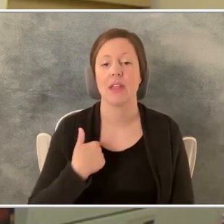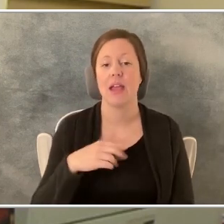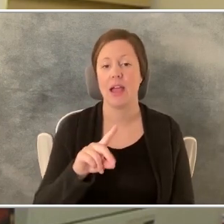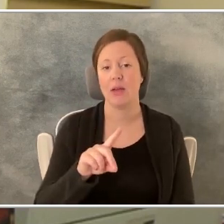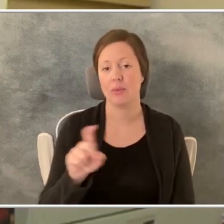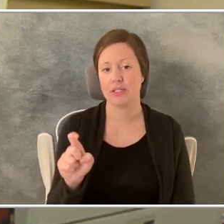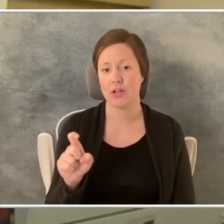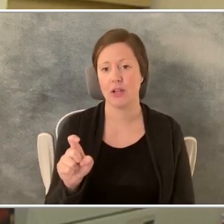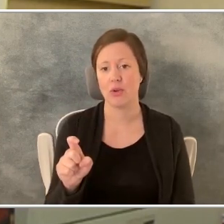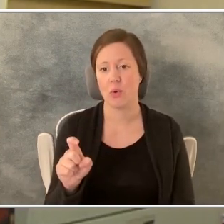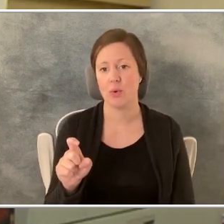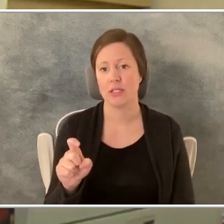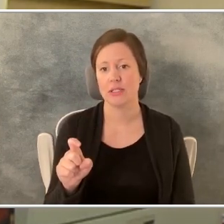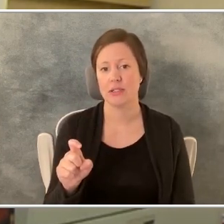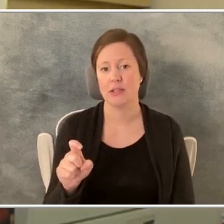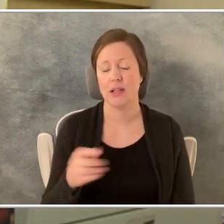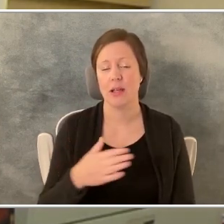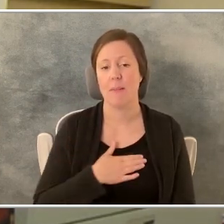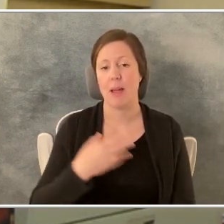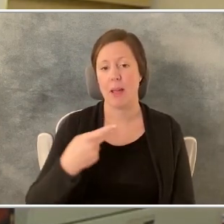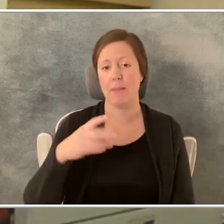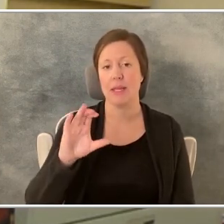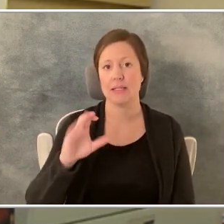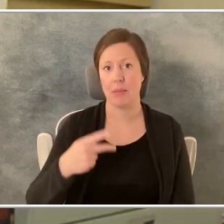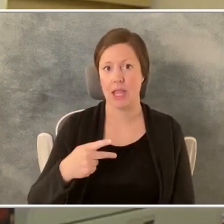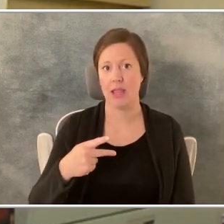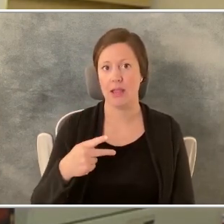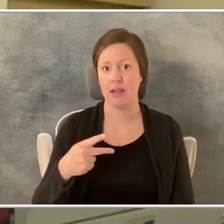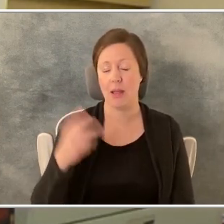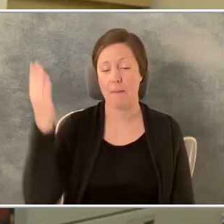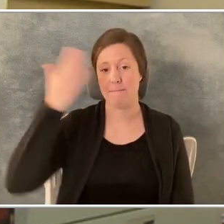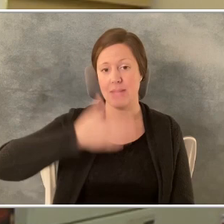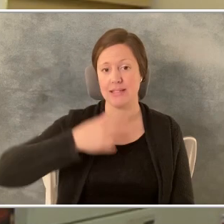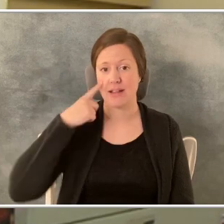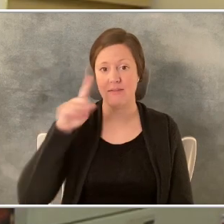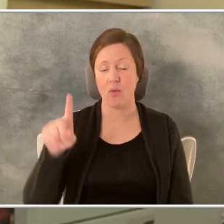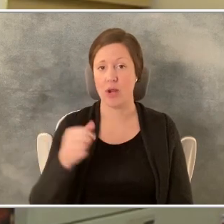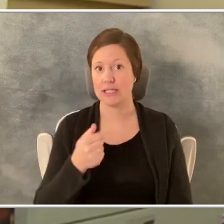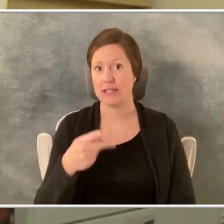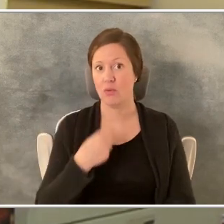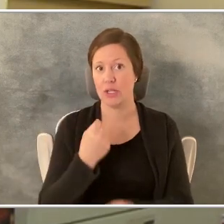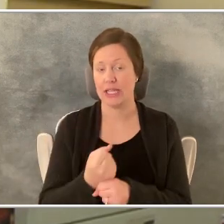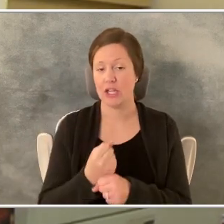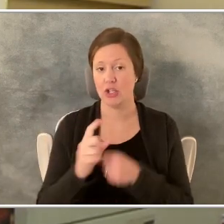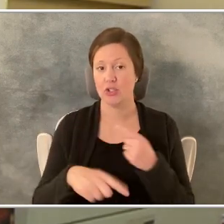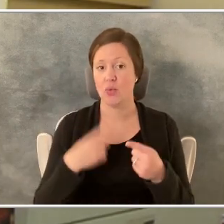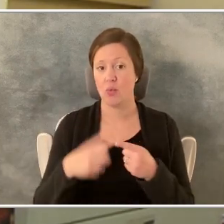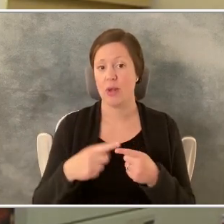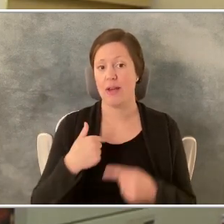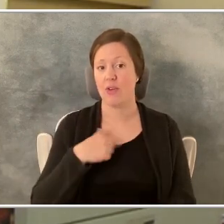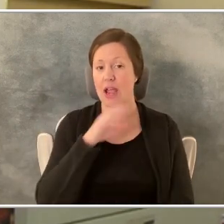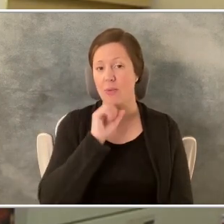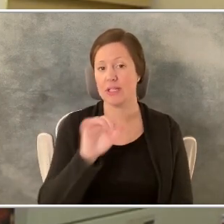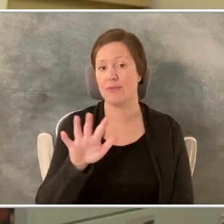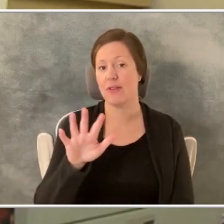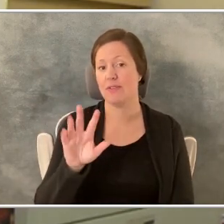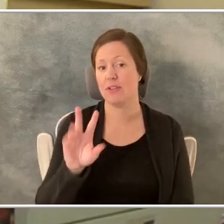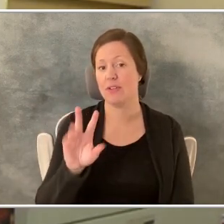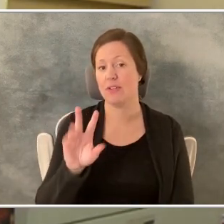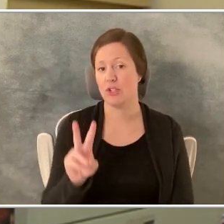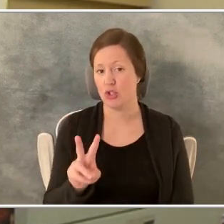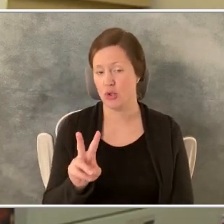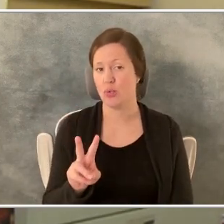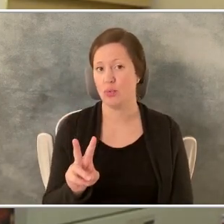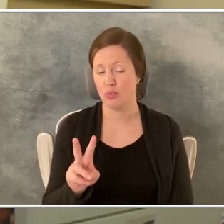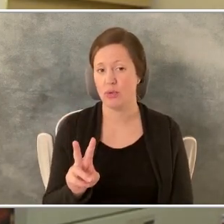diagnosed because my primary care missed it for a number of years when I was 52, I